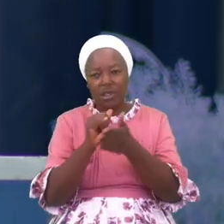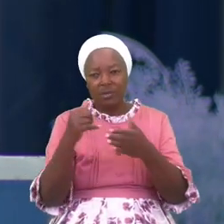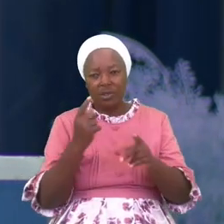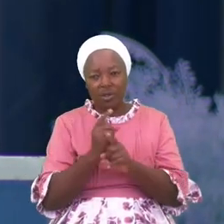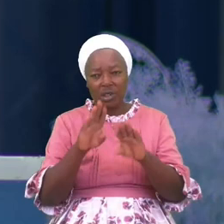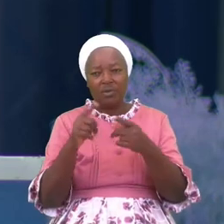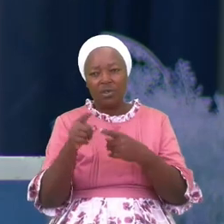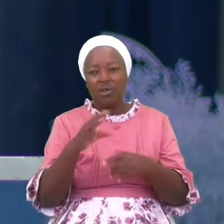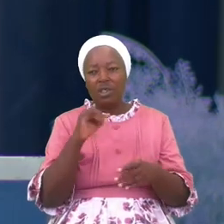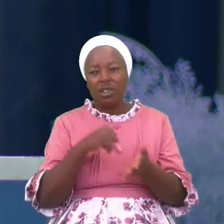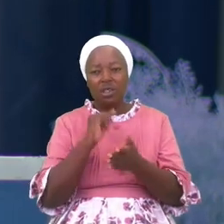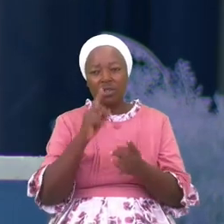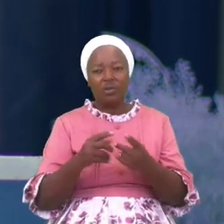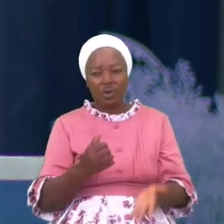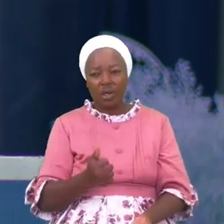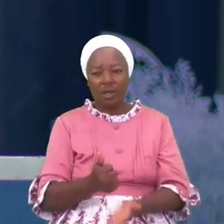to guide you,